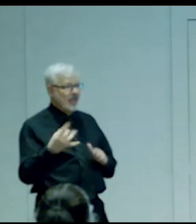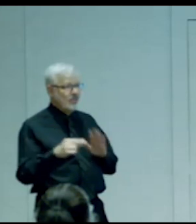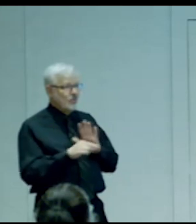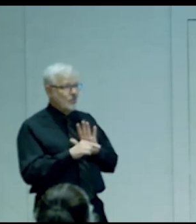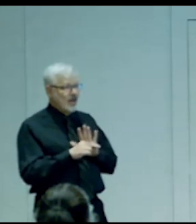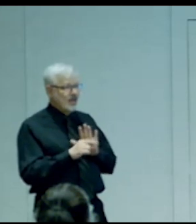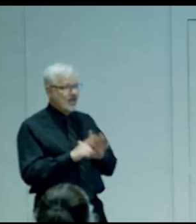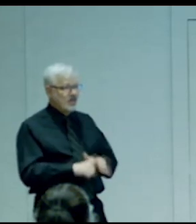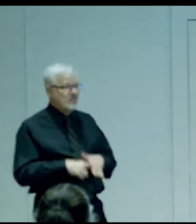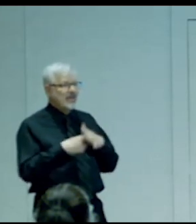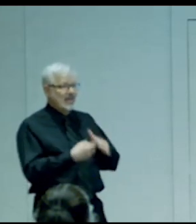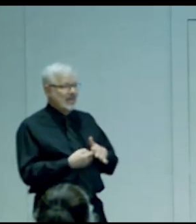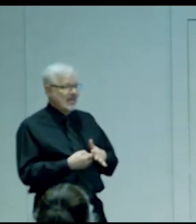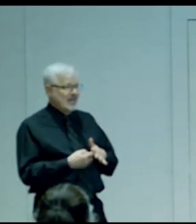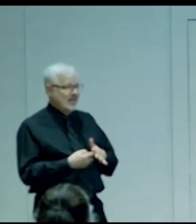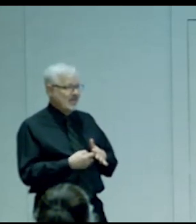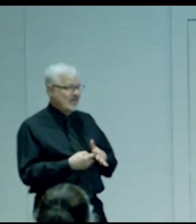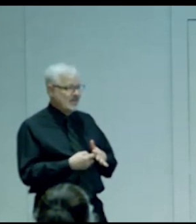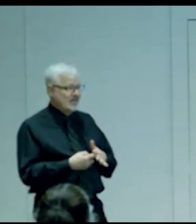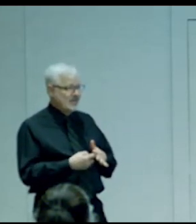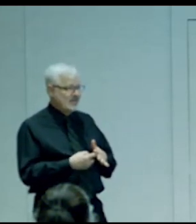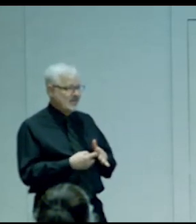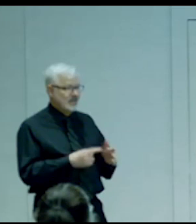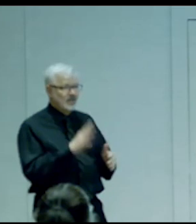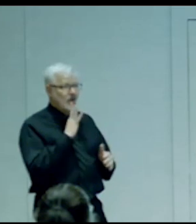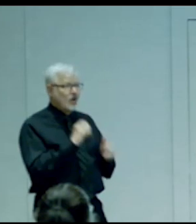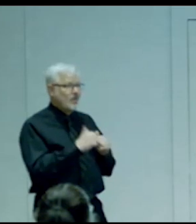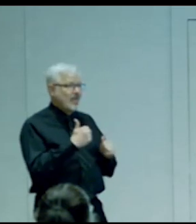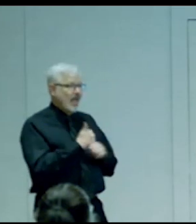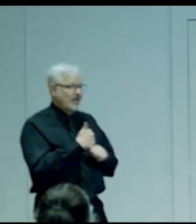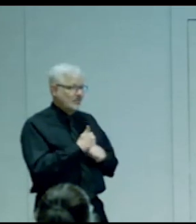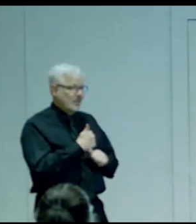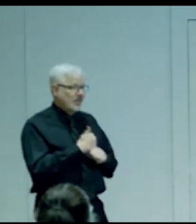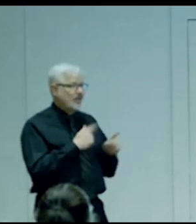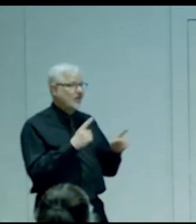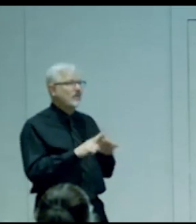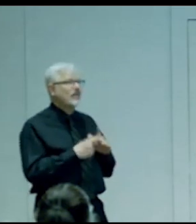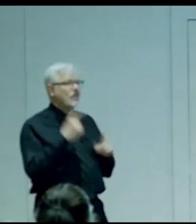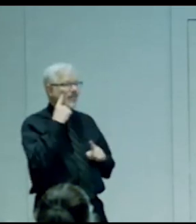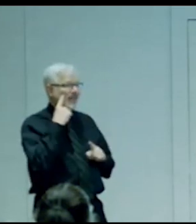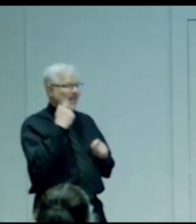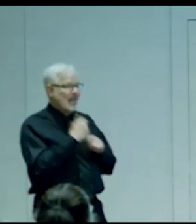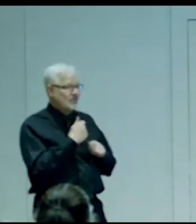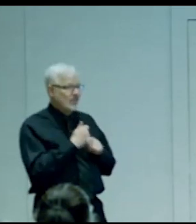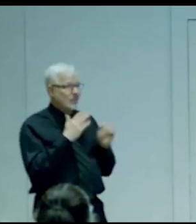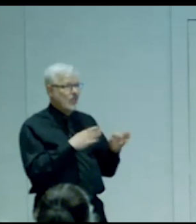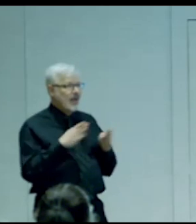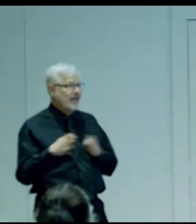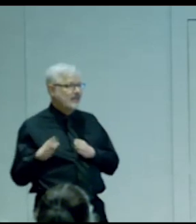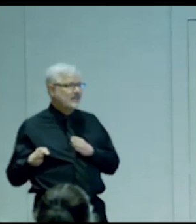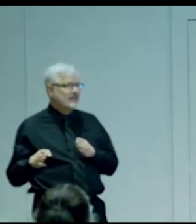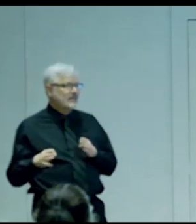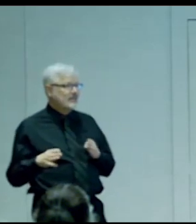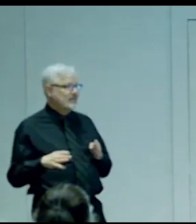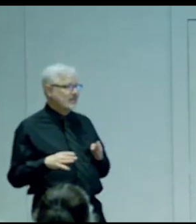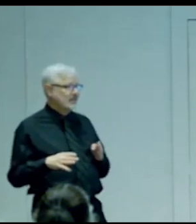are beginning to talk in algebra terms. You are beginning to think algebraically. You are not, about